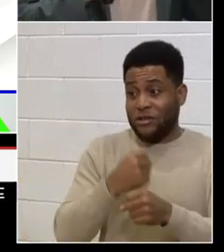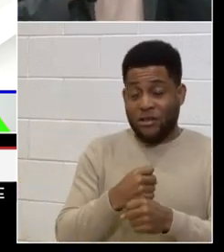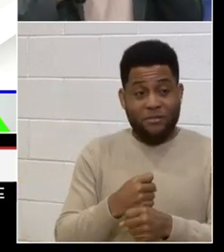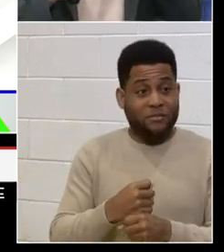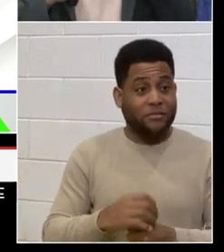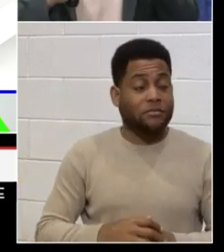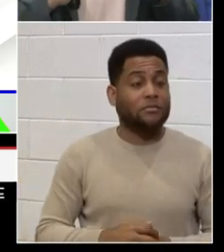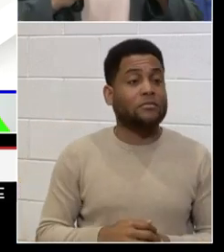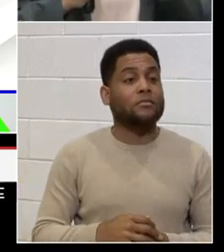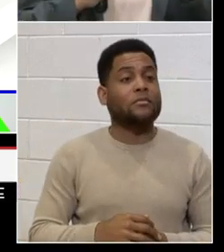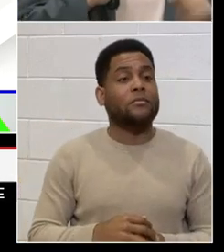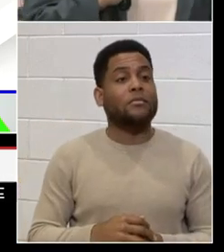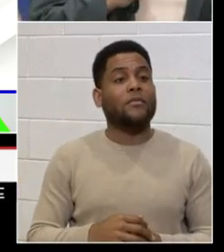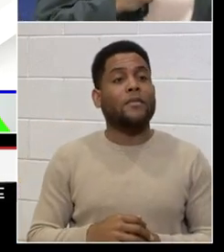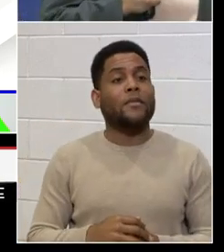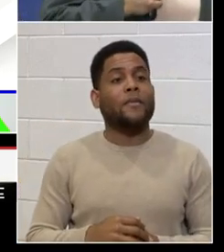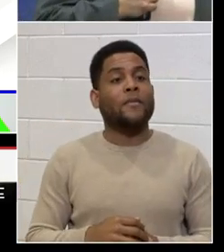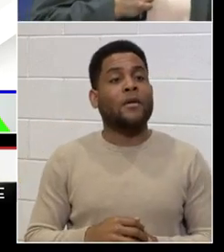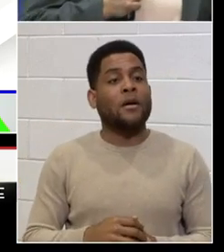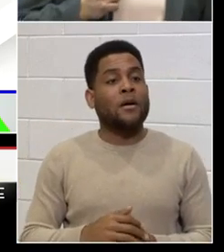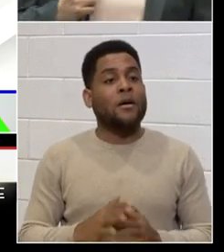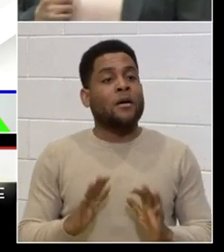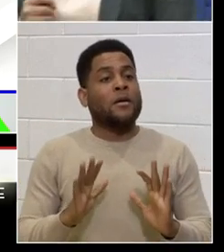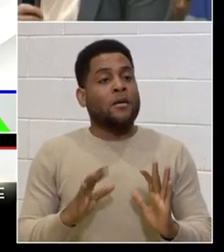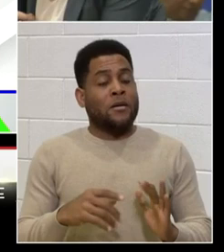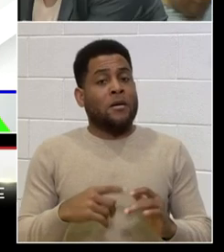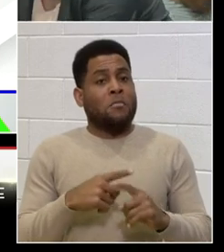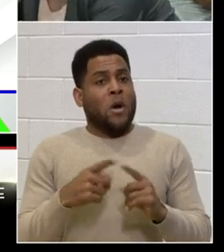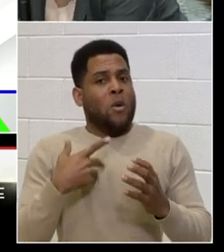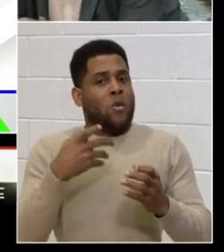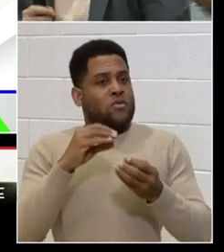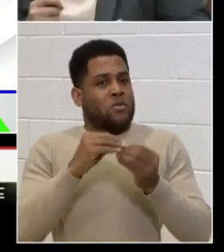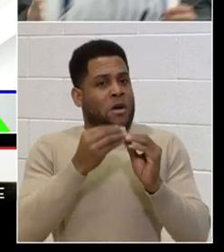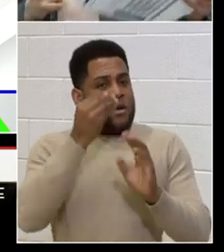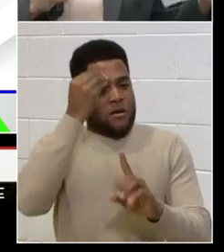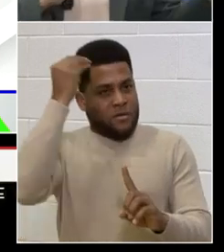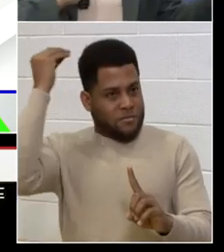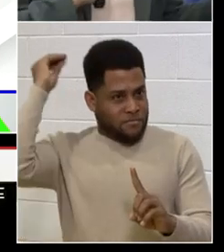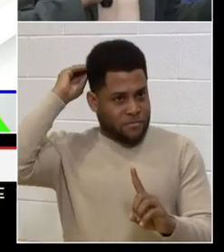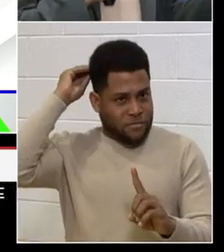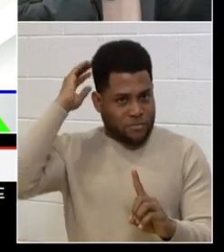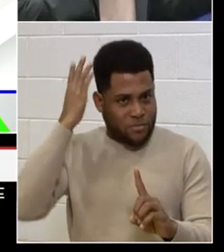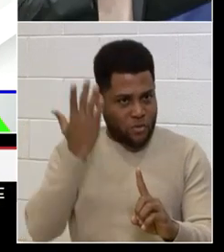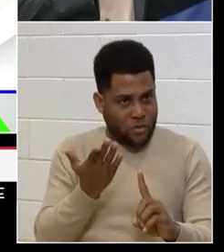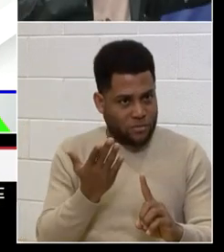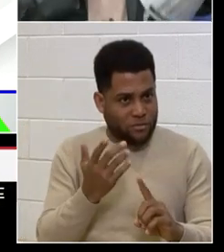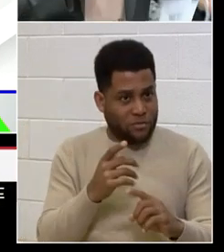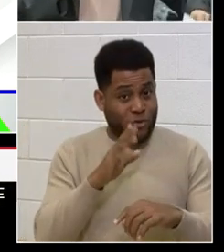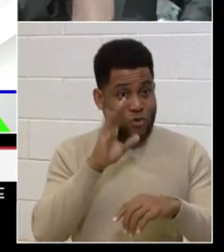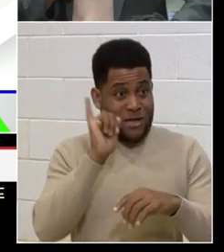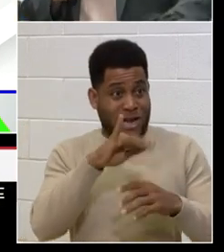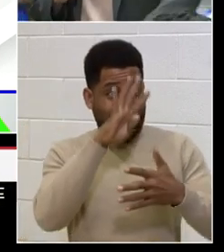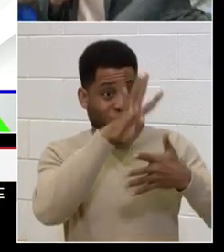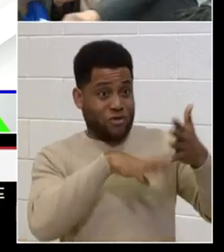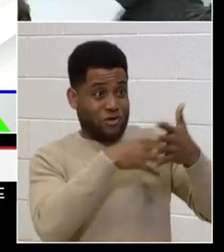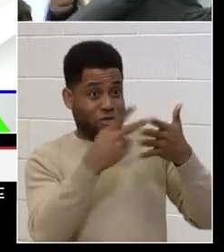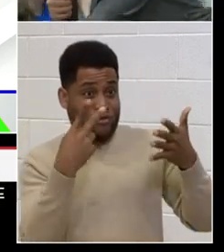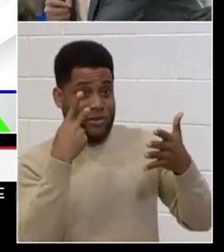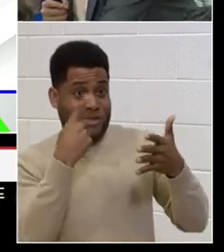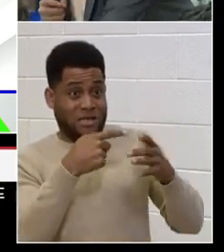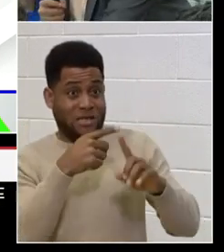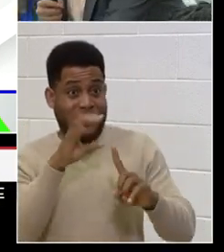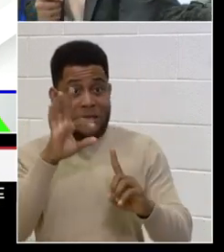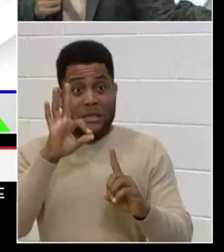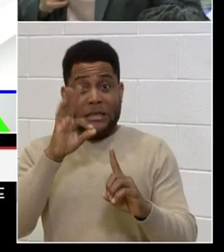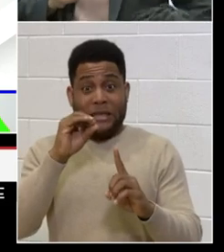But here's the number I want you to remember. So on this chart, you'll see that out of the $90,